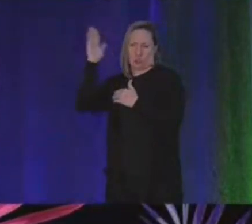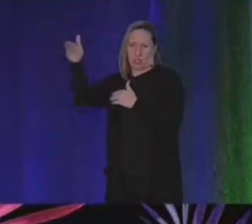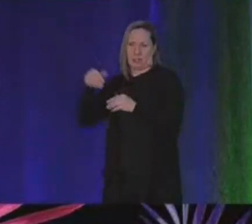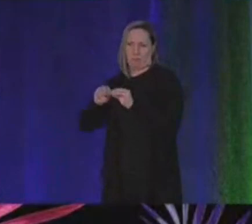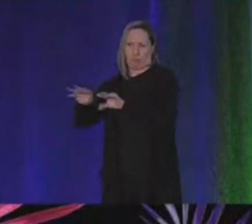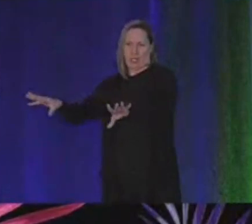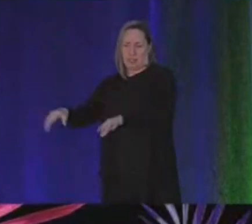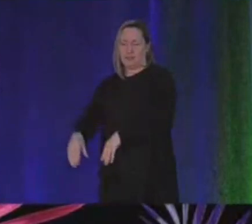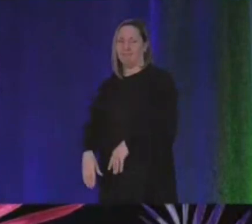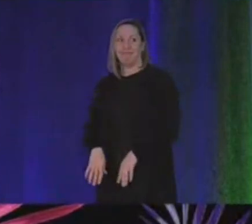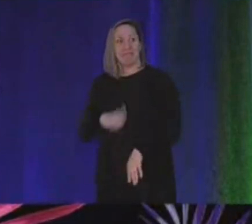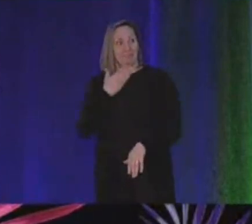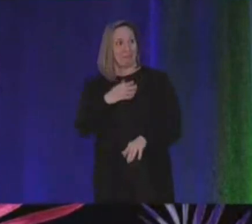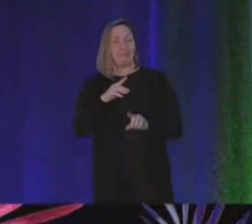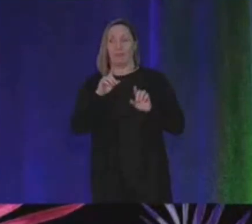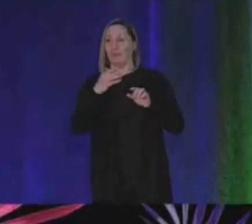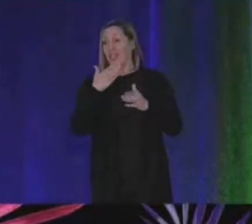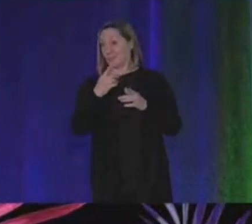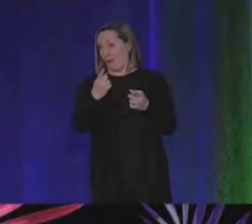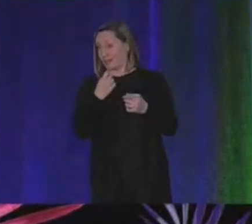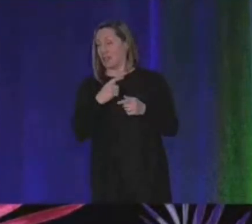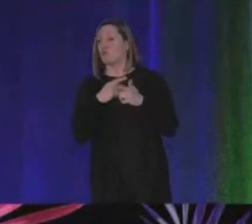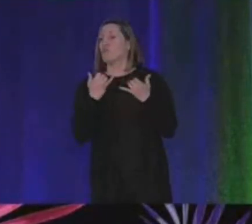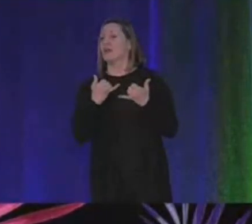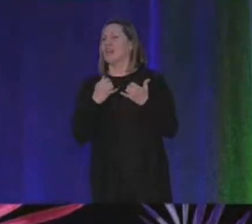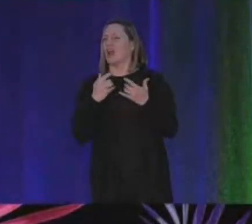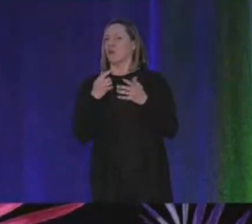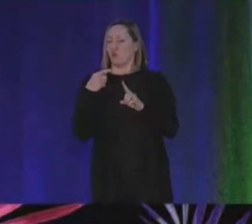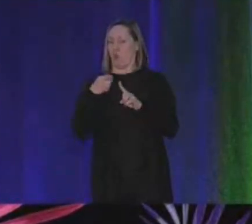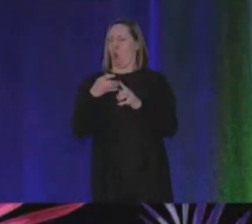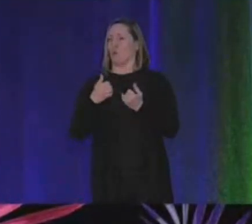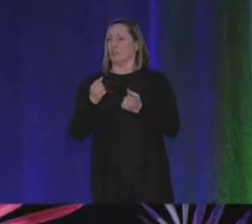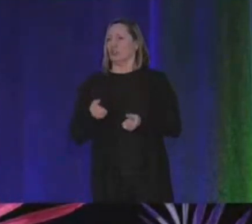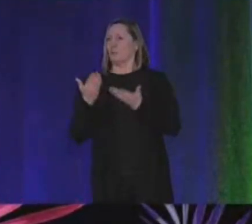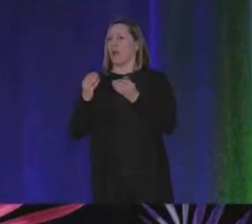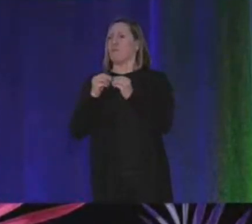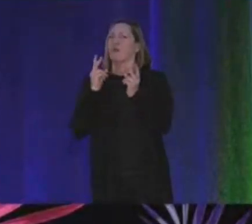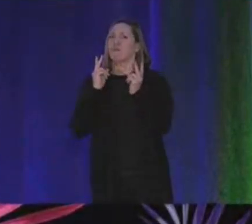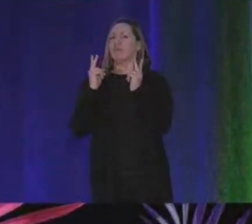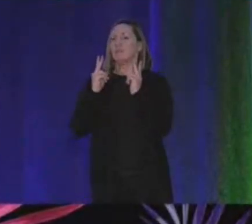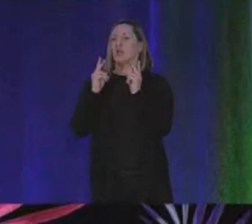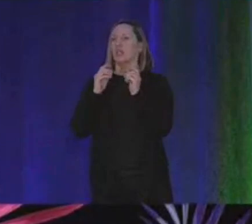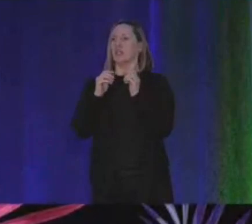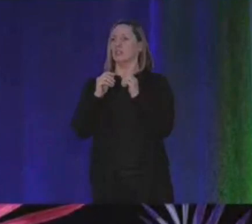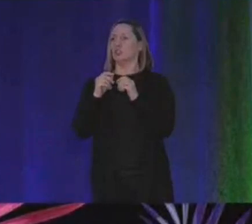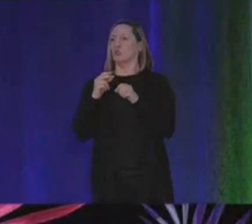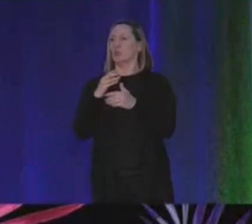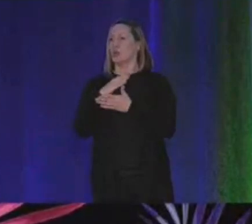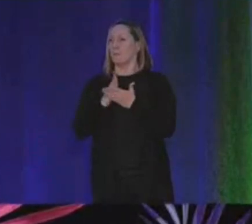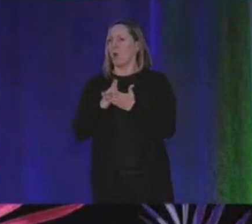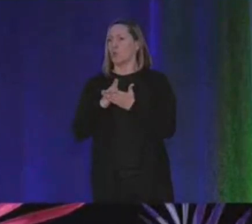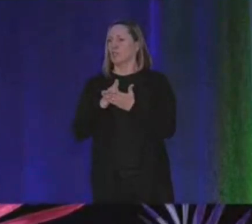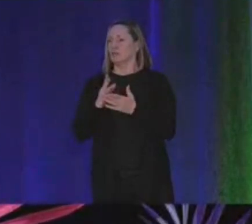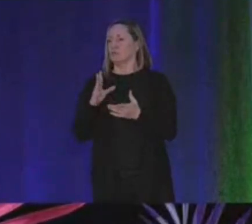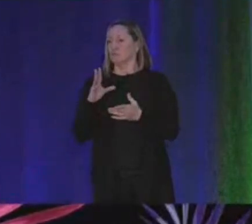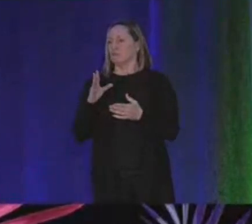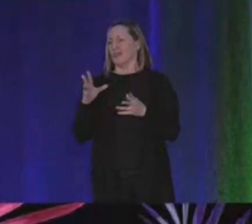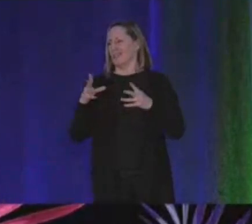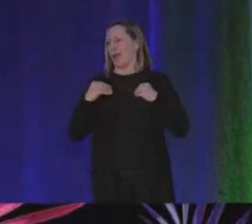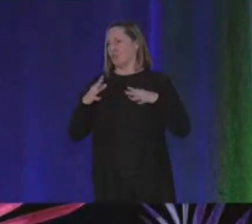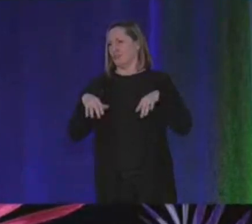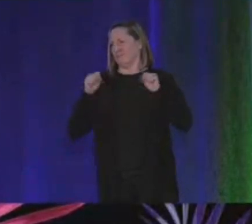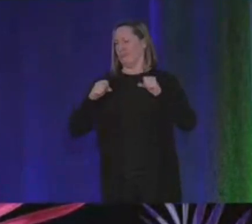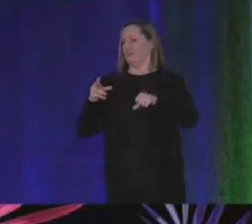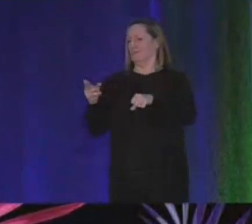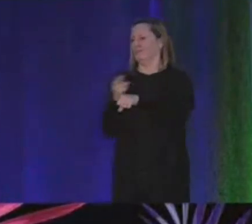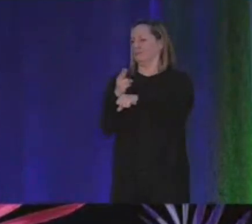question, Hosh'ki. Thanks for asking. So right now, our immediate goal is to provide more visibility to component adoption. And to extend this, we are considering things